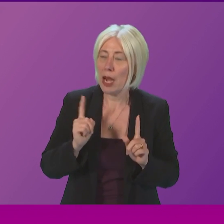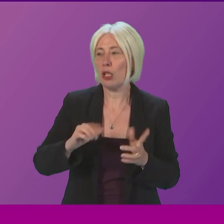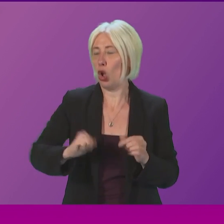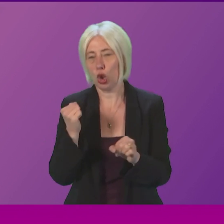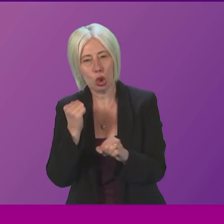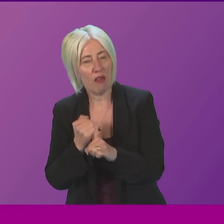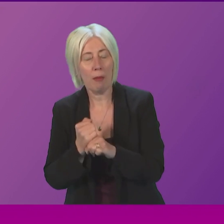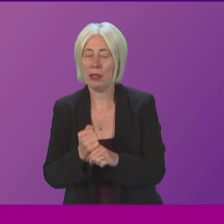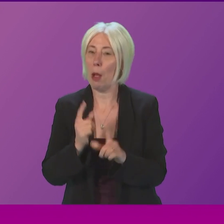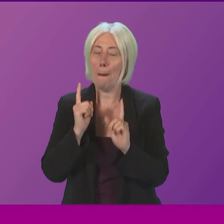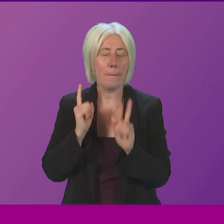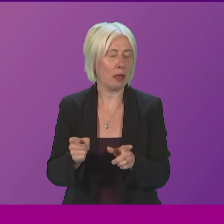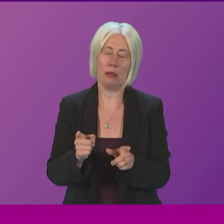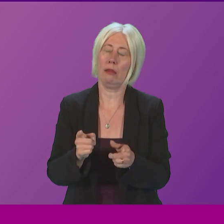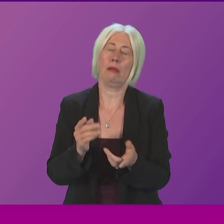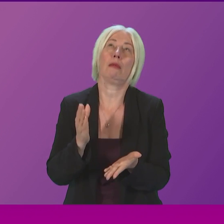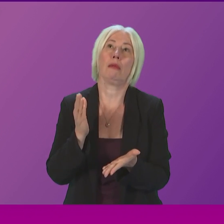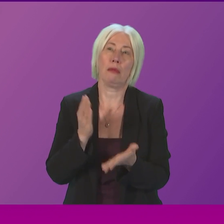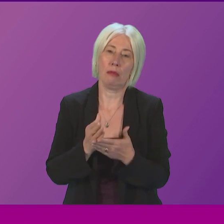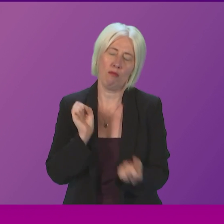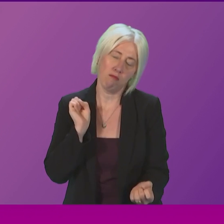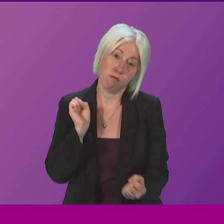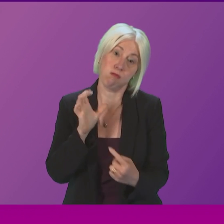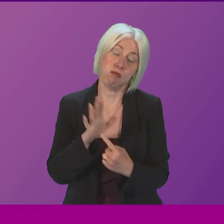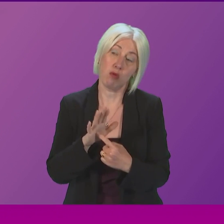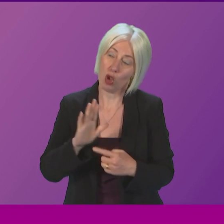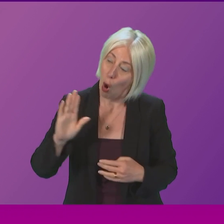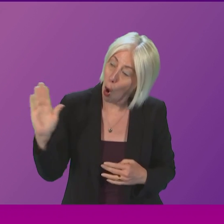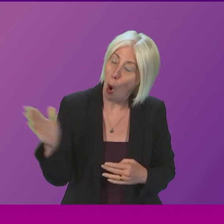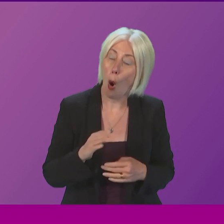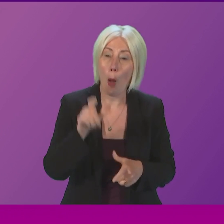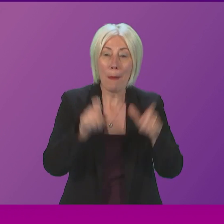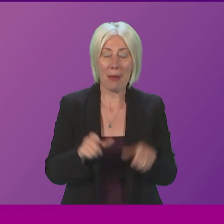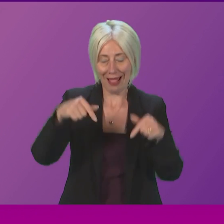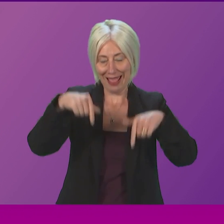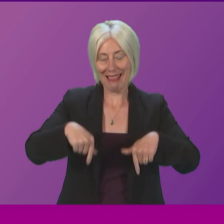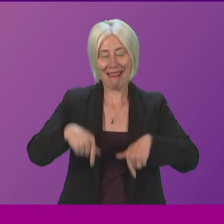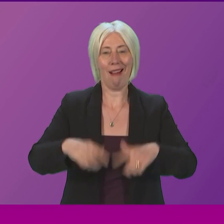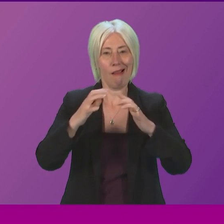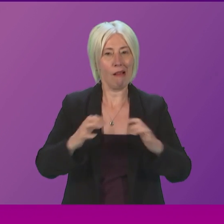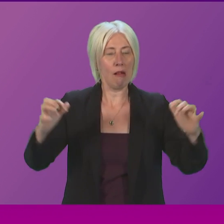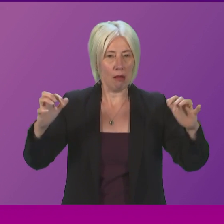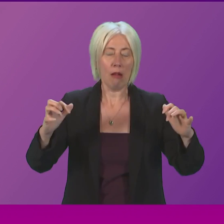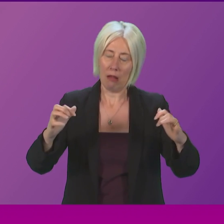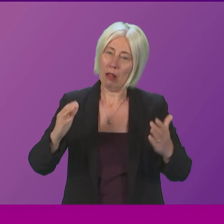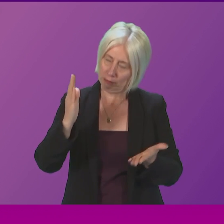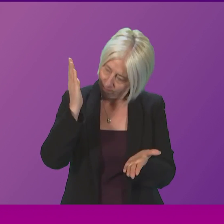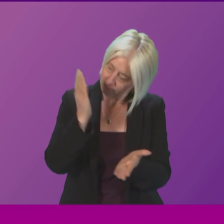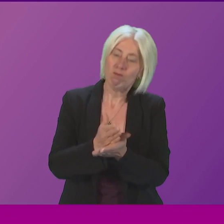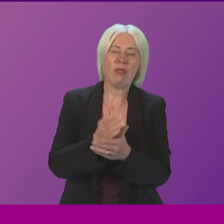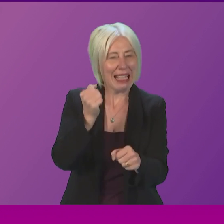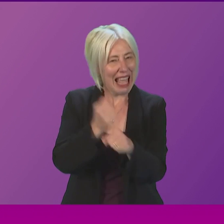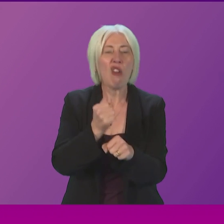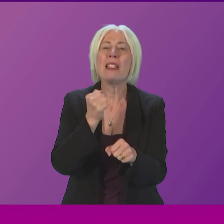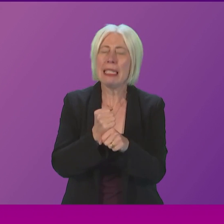government that I lead, but I am certain it's of the utmost importance to every single parliamentarian here. And I want to give an absolute